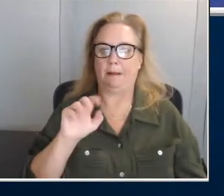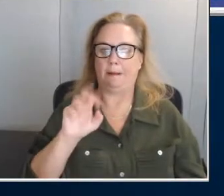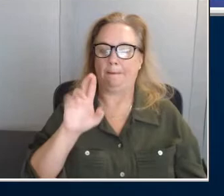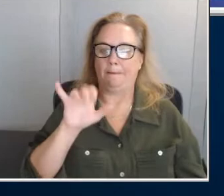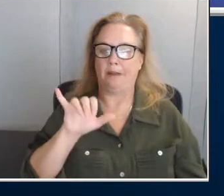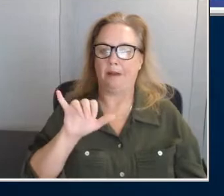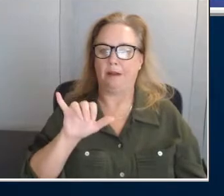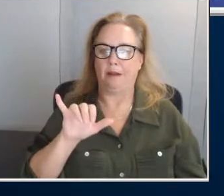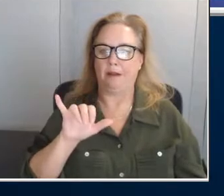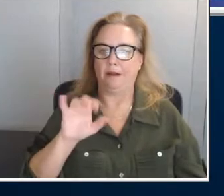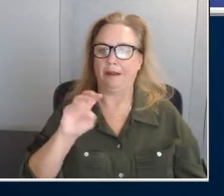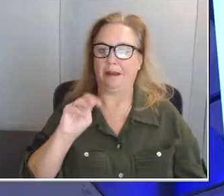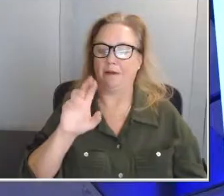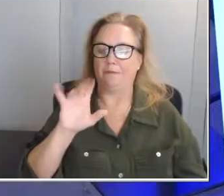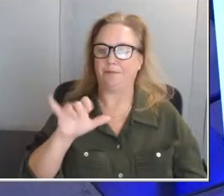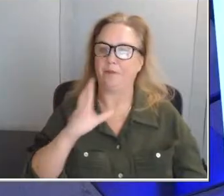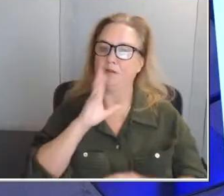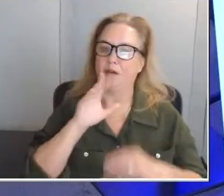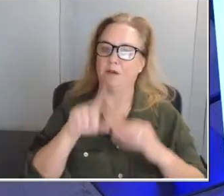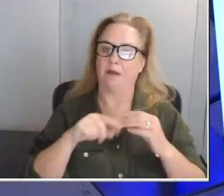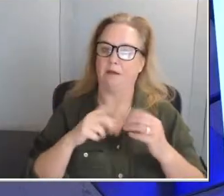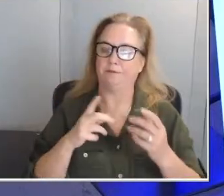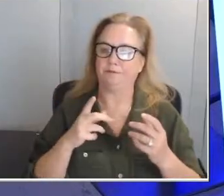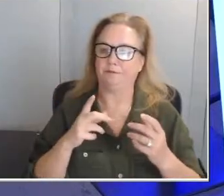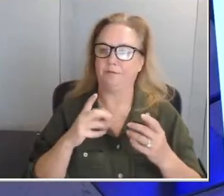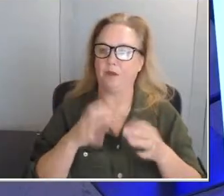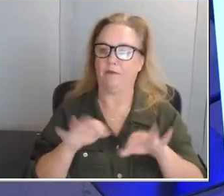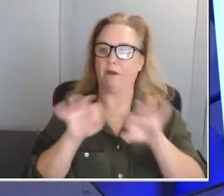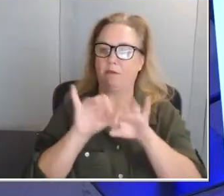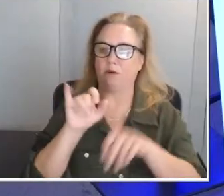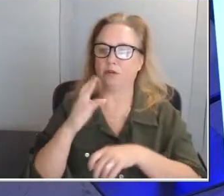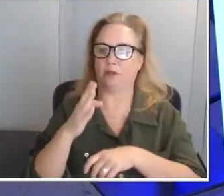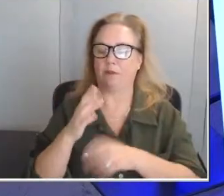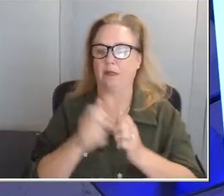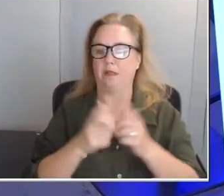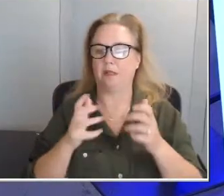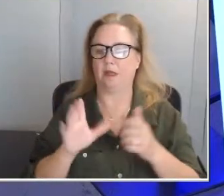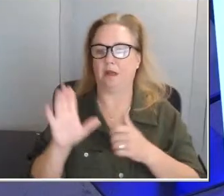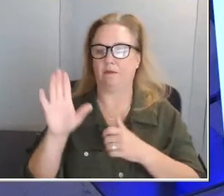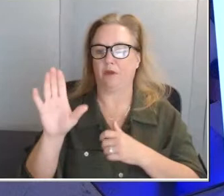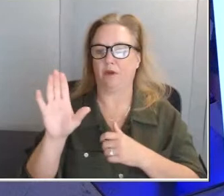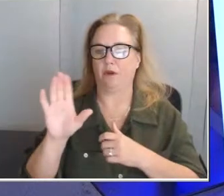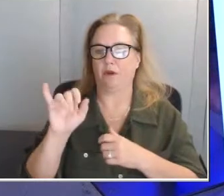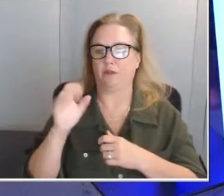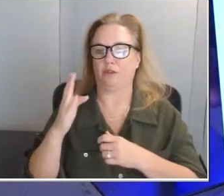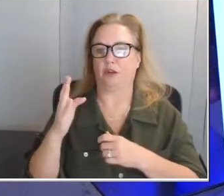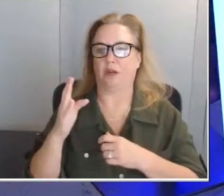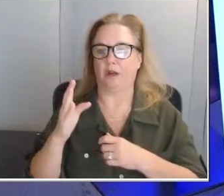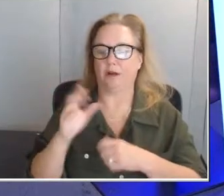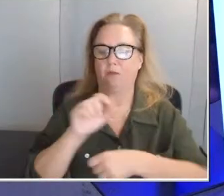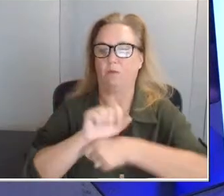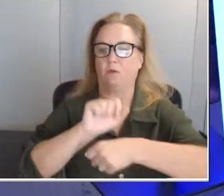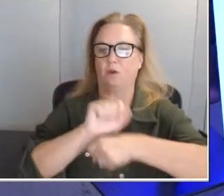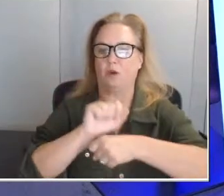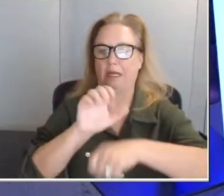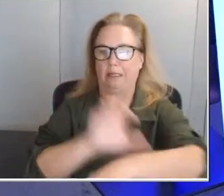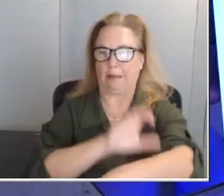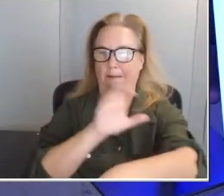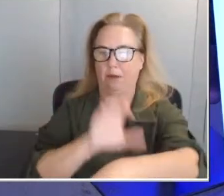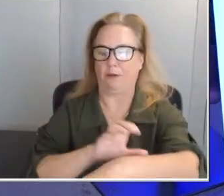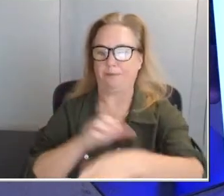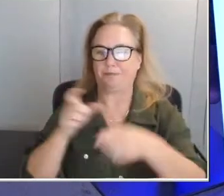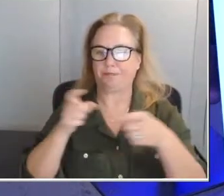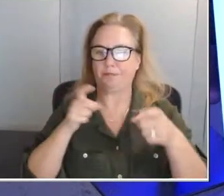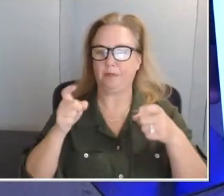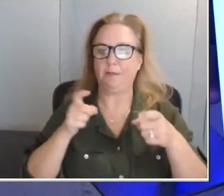some love here. You talked about how you have such an important job, and a lot of your job is working at the computer and managing and